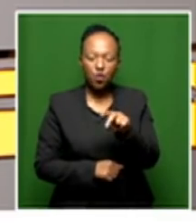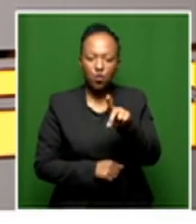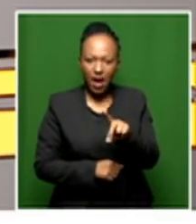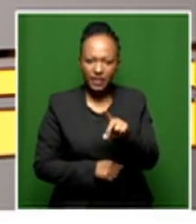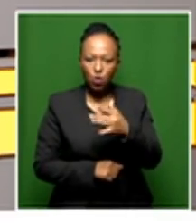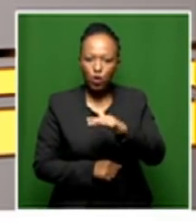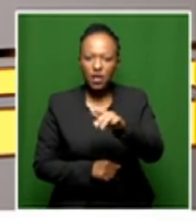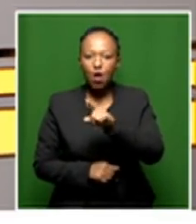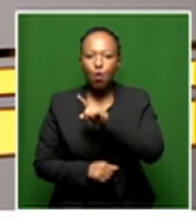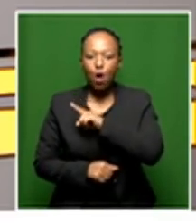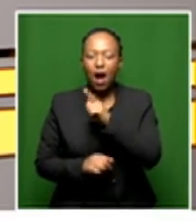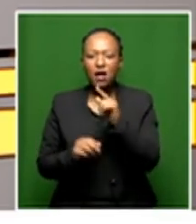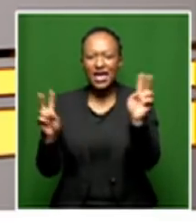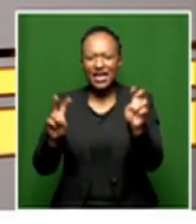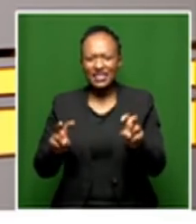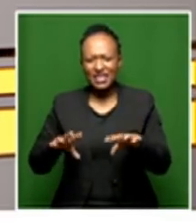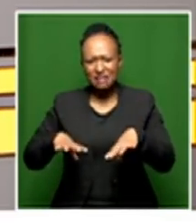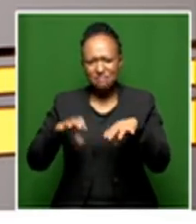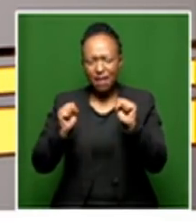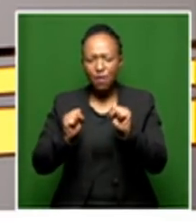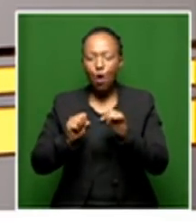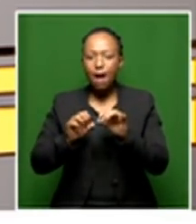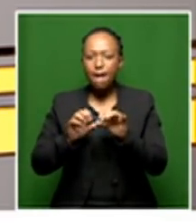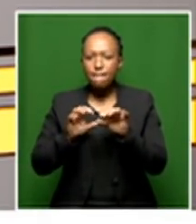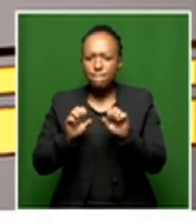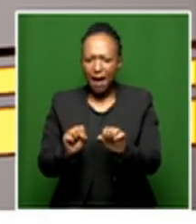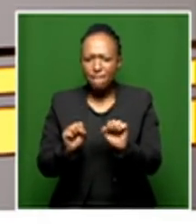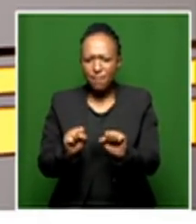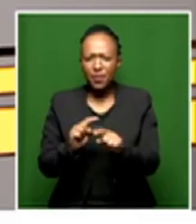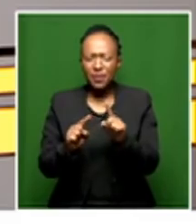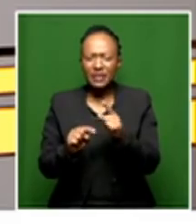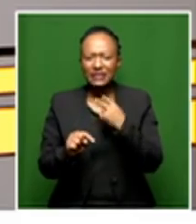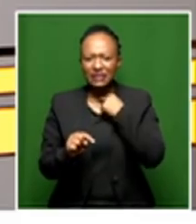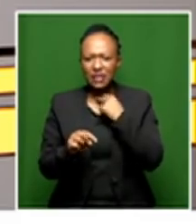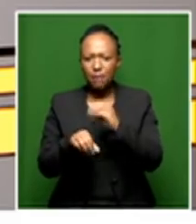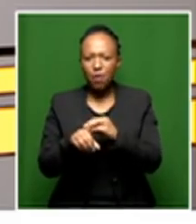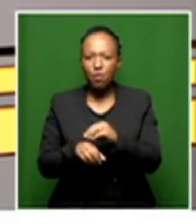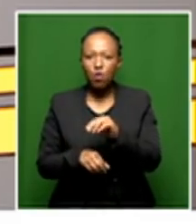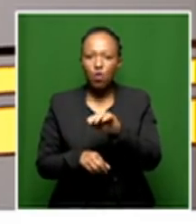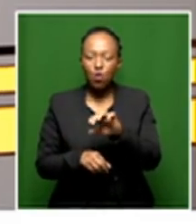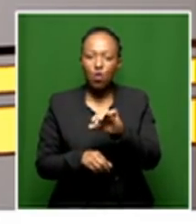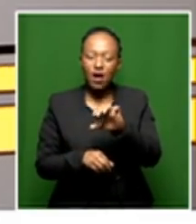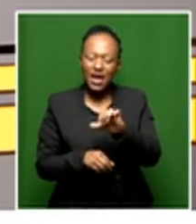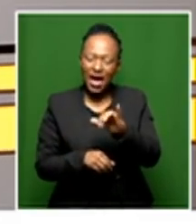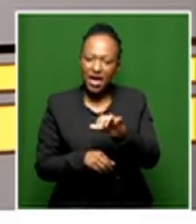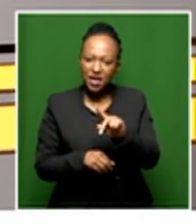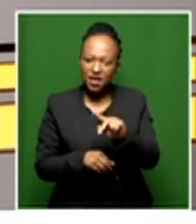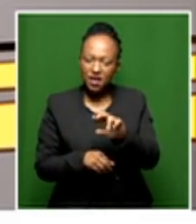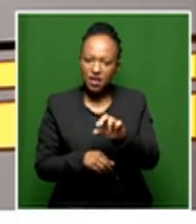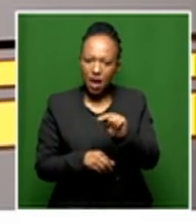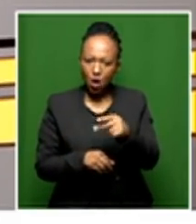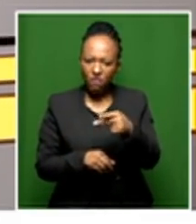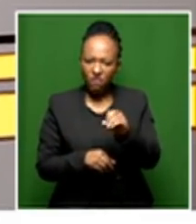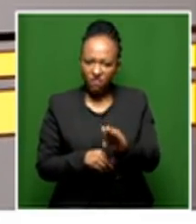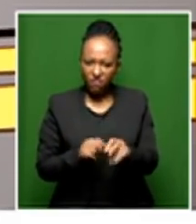power supply failures that affected water pumping capacity at its Eikenhof Booster Pumping Station. And to get an update on this